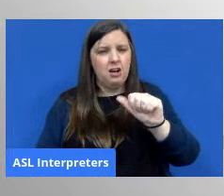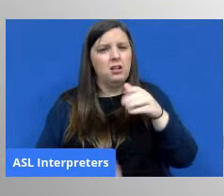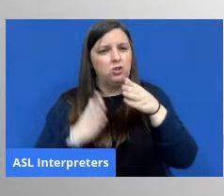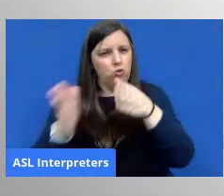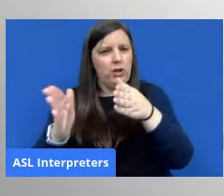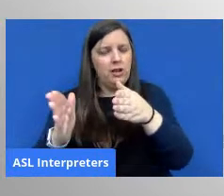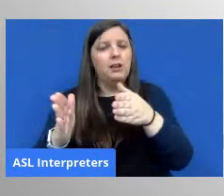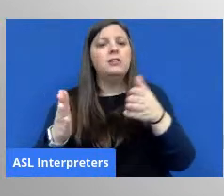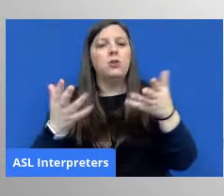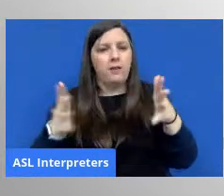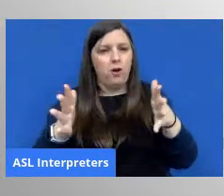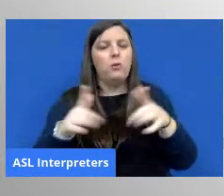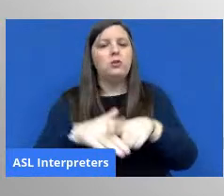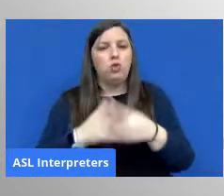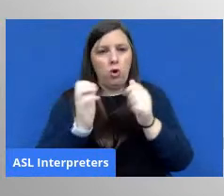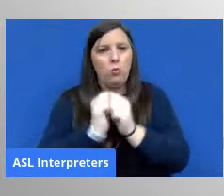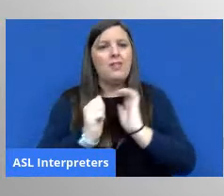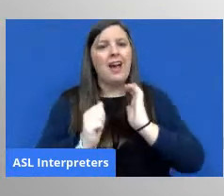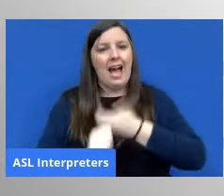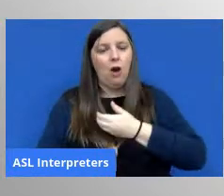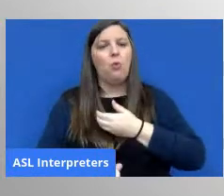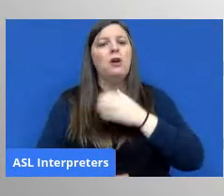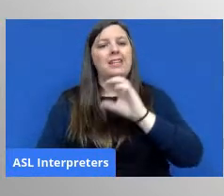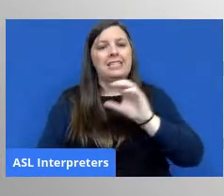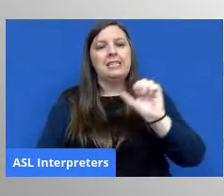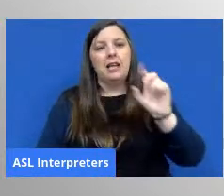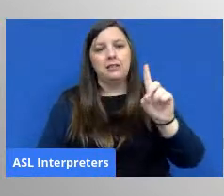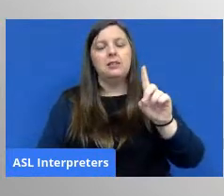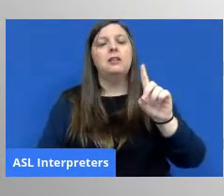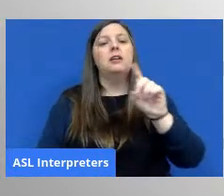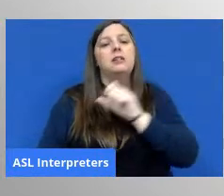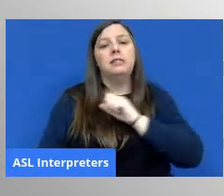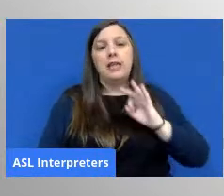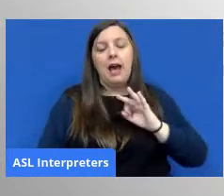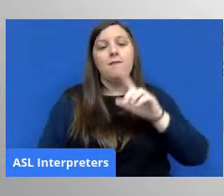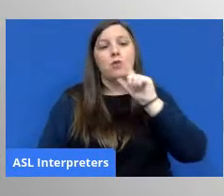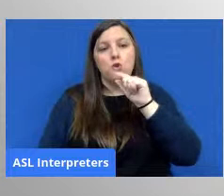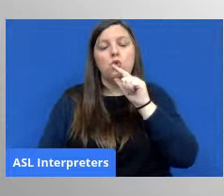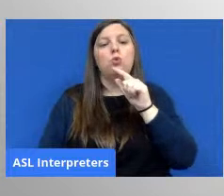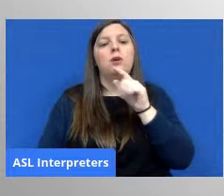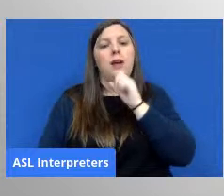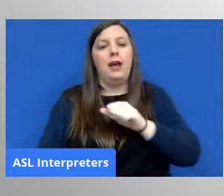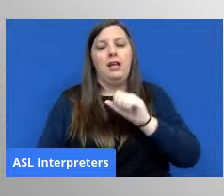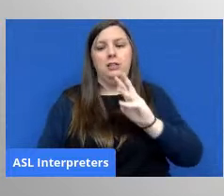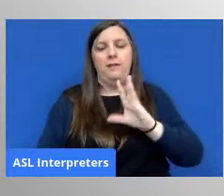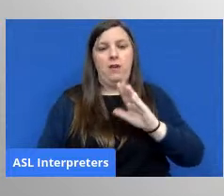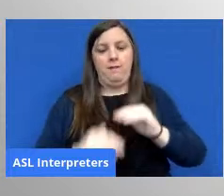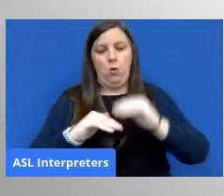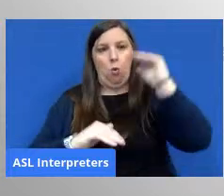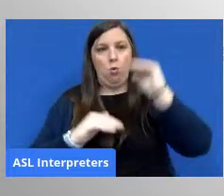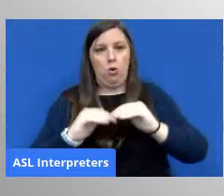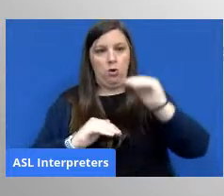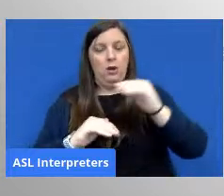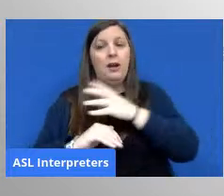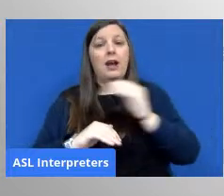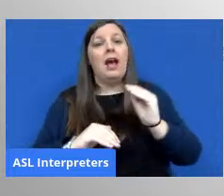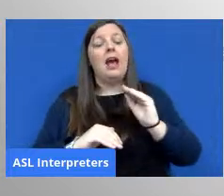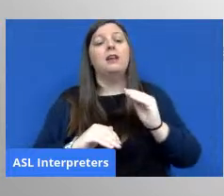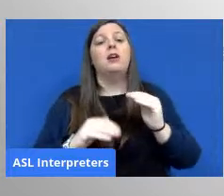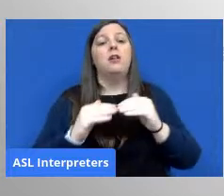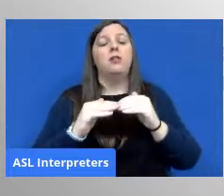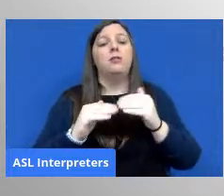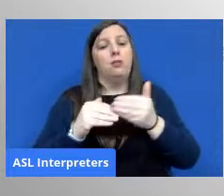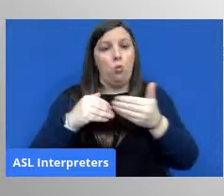CCSD staff who are ages 65 and older, and the remainder of our staff are in category 1B, and we're